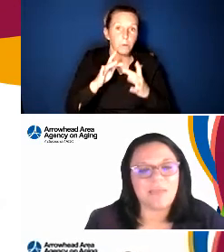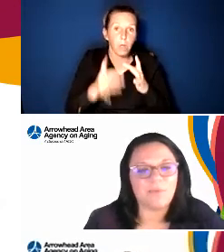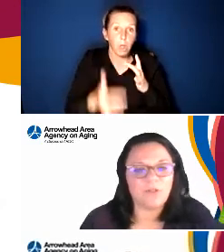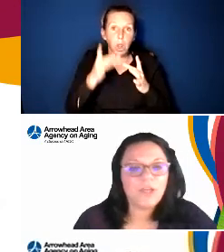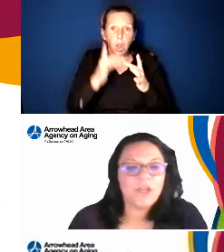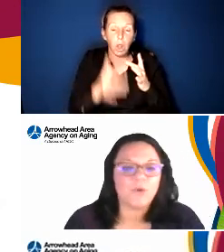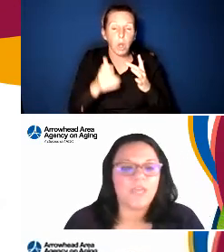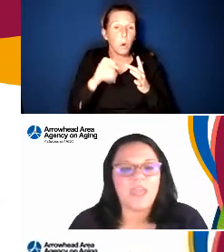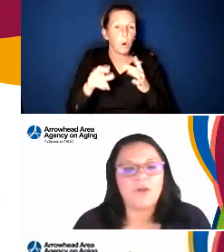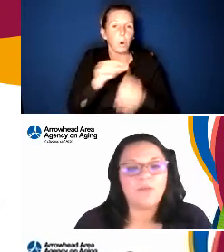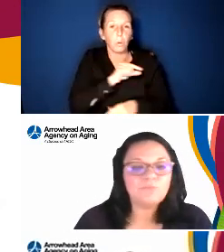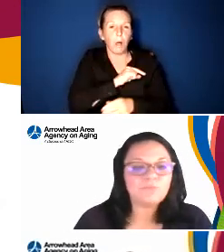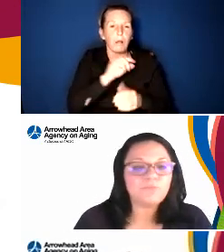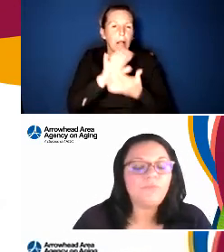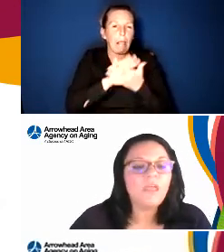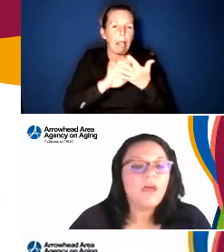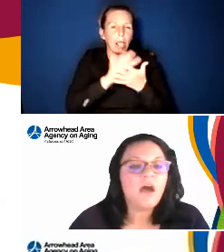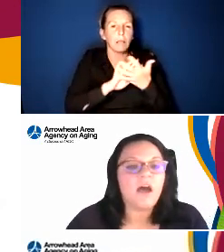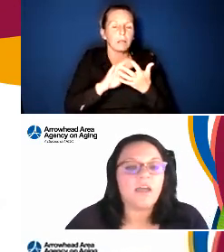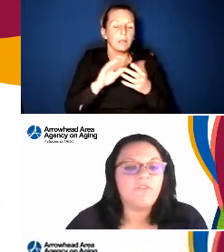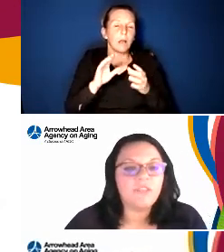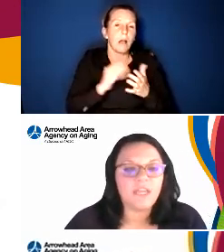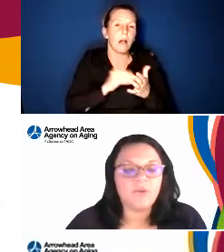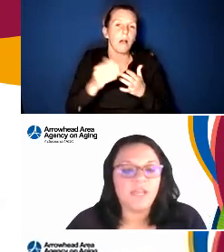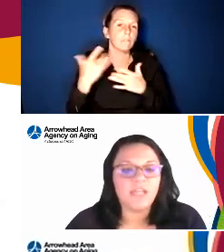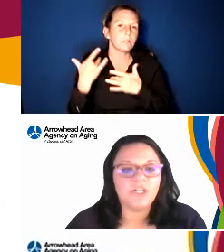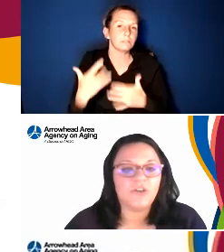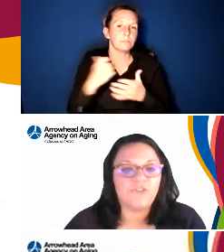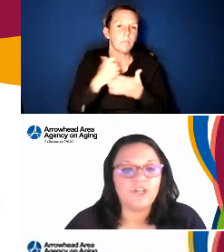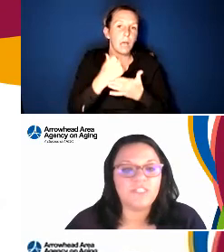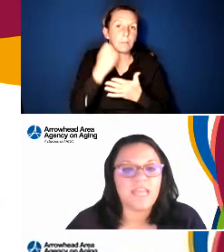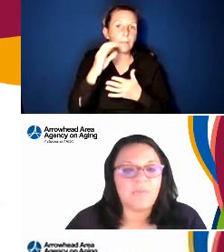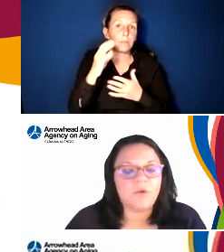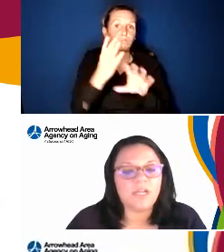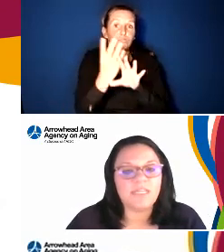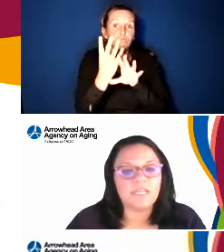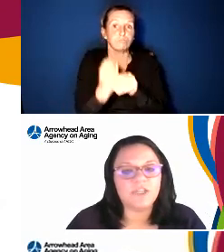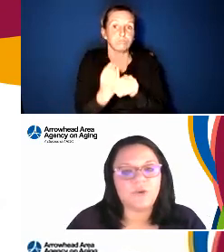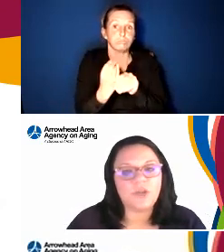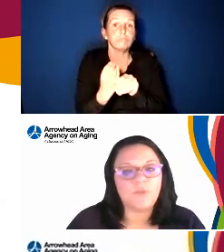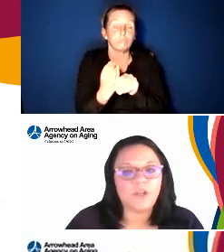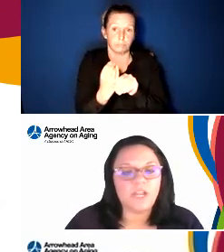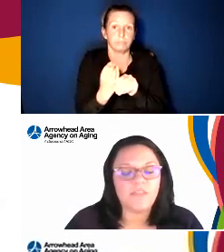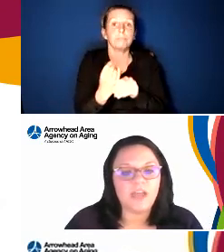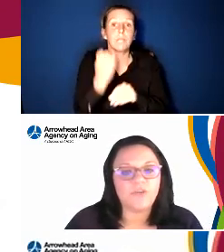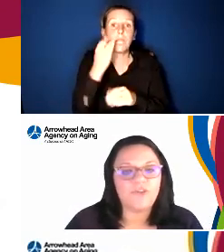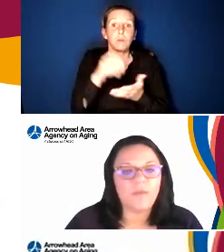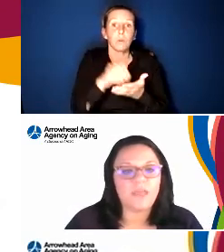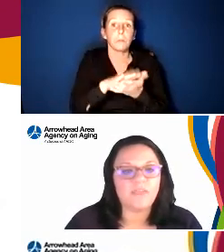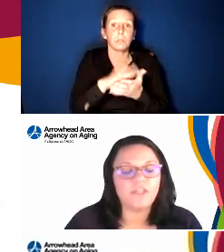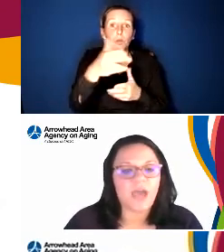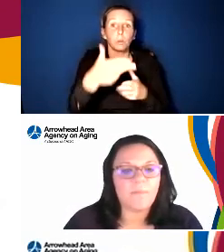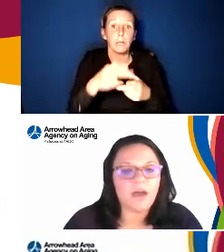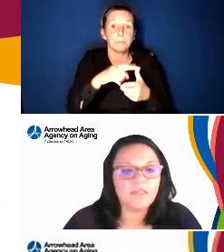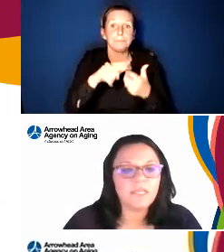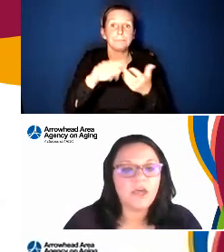to disable your camera. If you'd like, you can enter your first name and organization or community that you're from